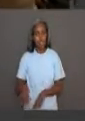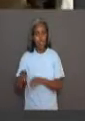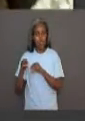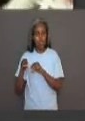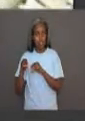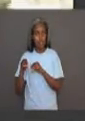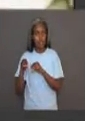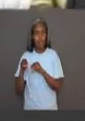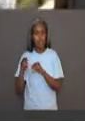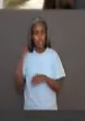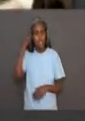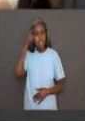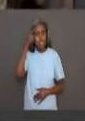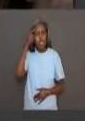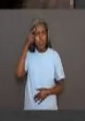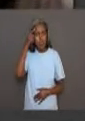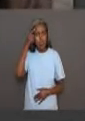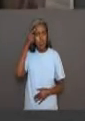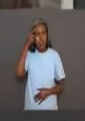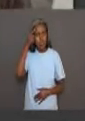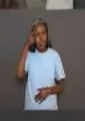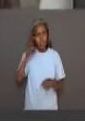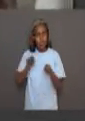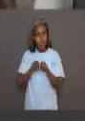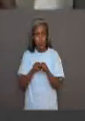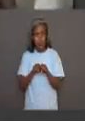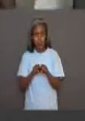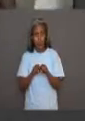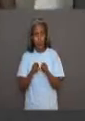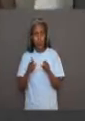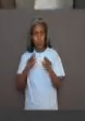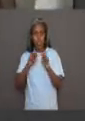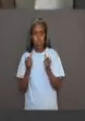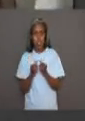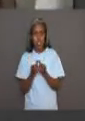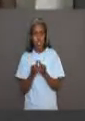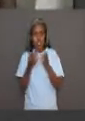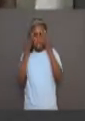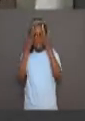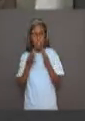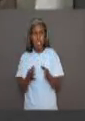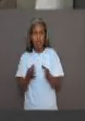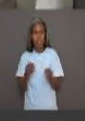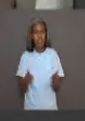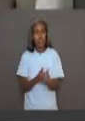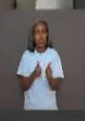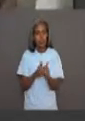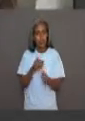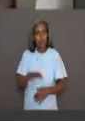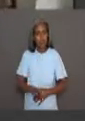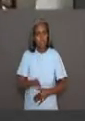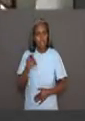Students, suppose a shoe company has determined that in order to